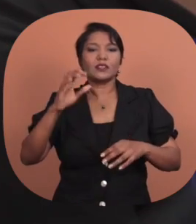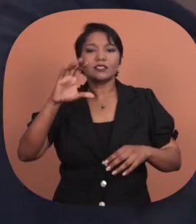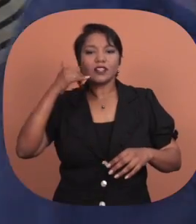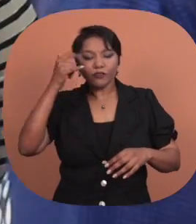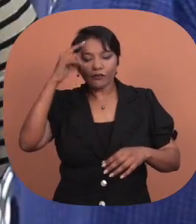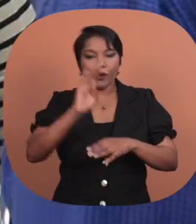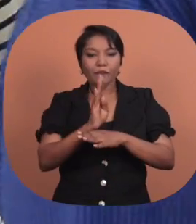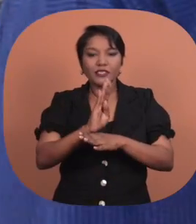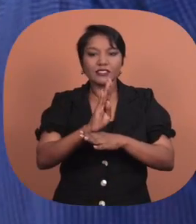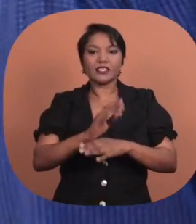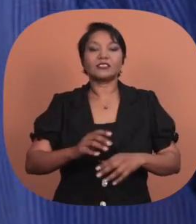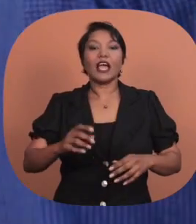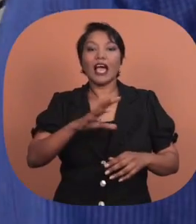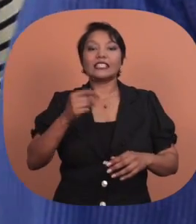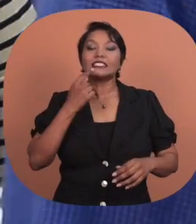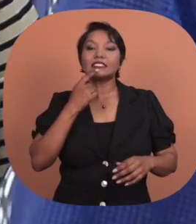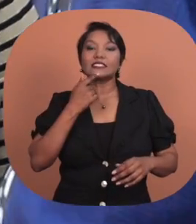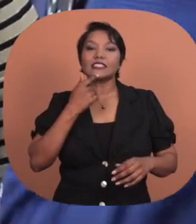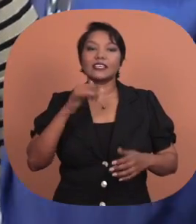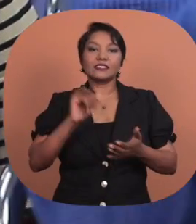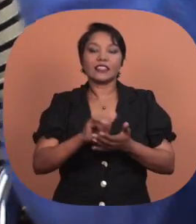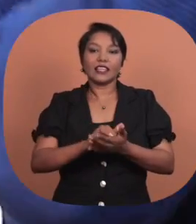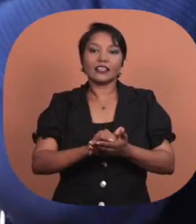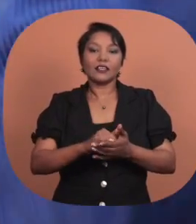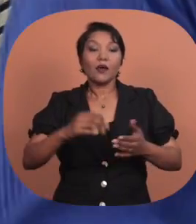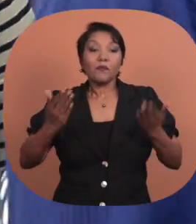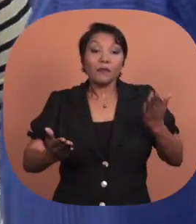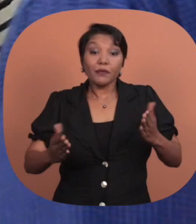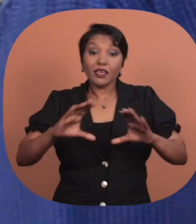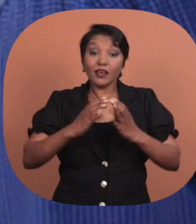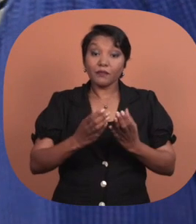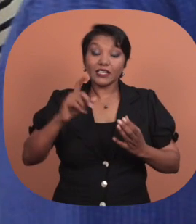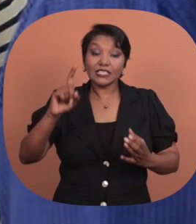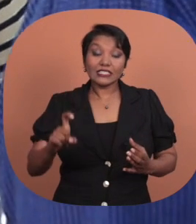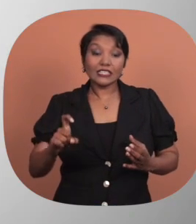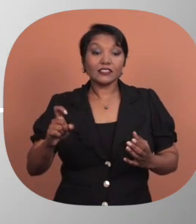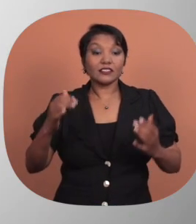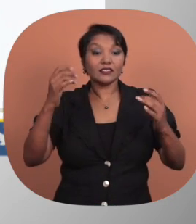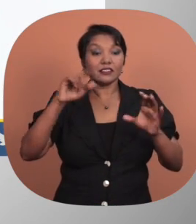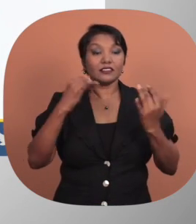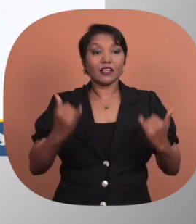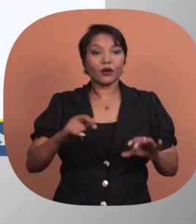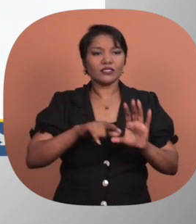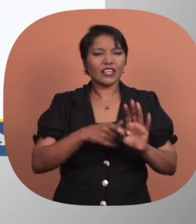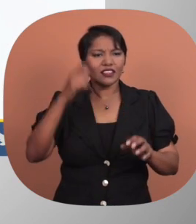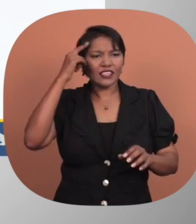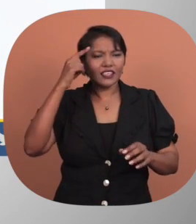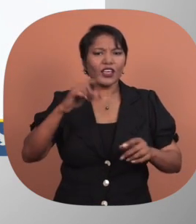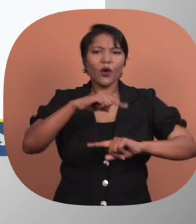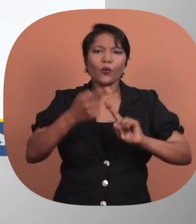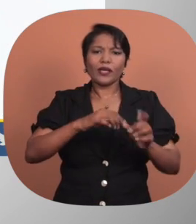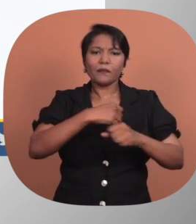mobile handsets such as phones and tablets before creating interfaces for desktop computers. And here, I'm not talking